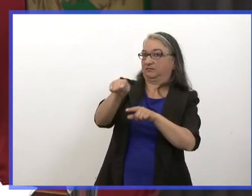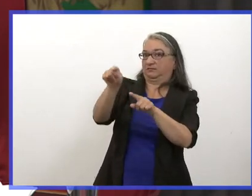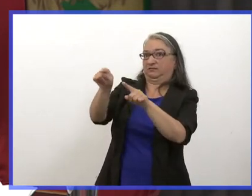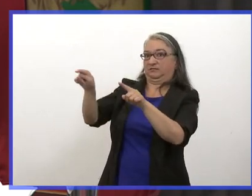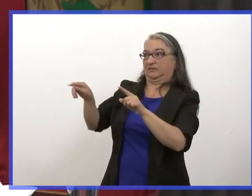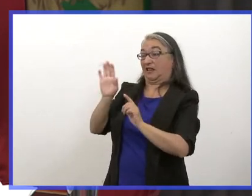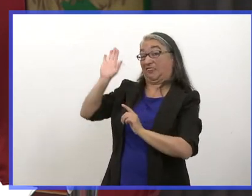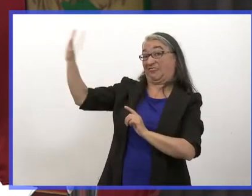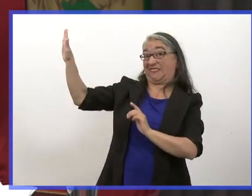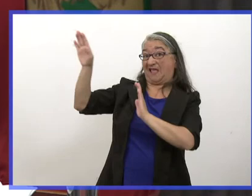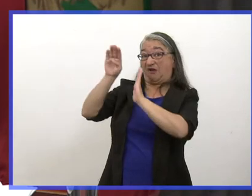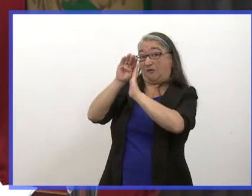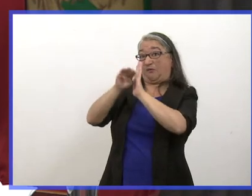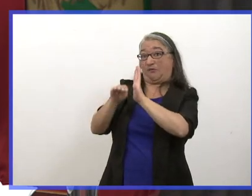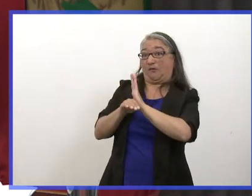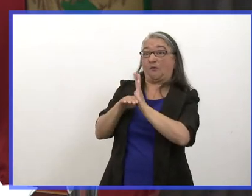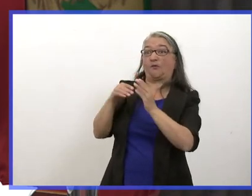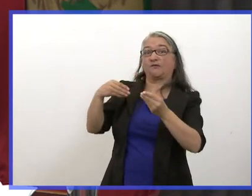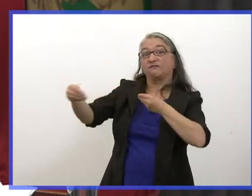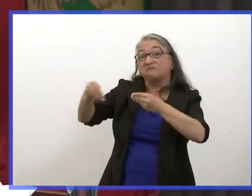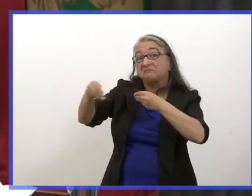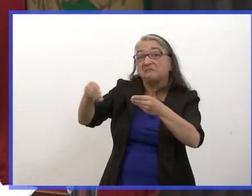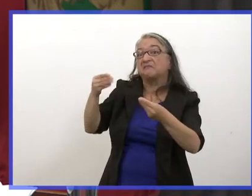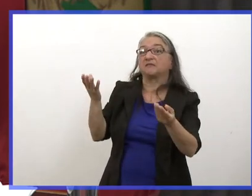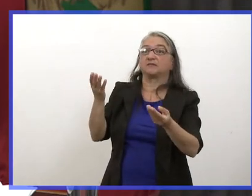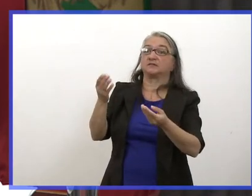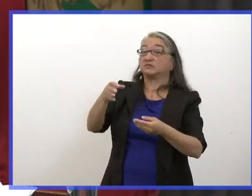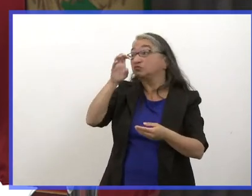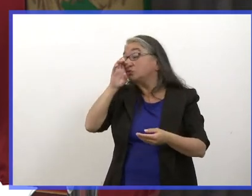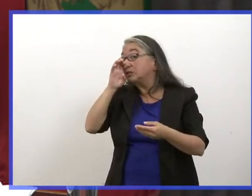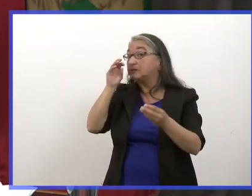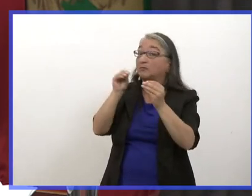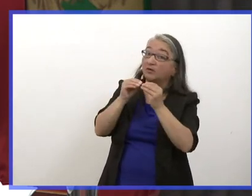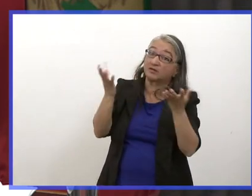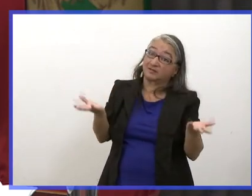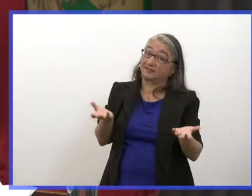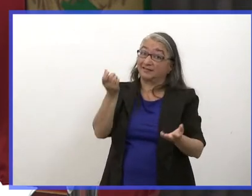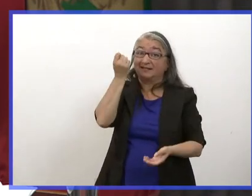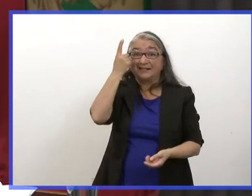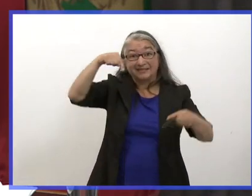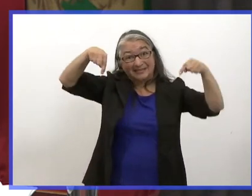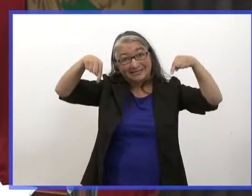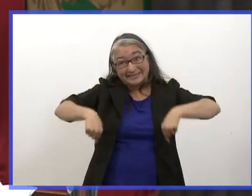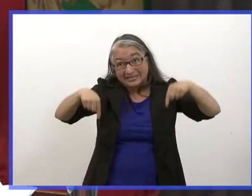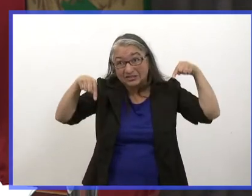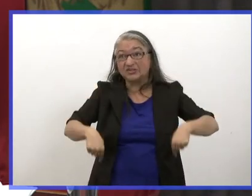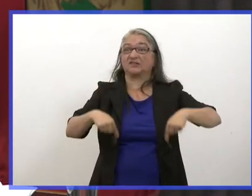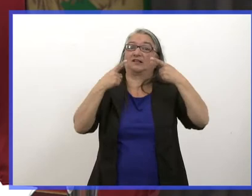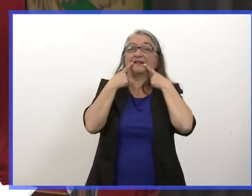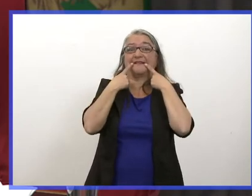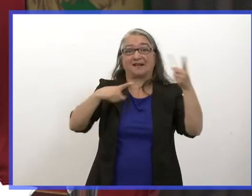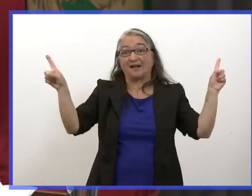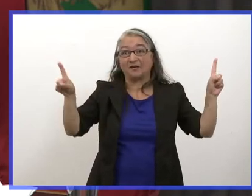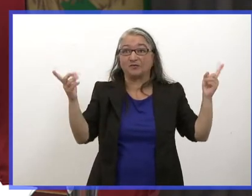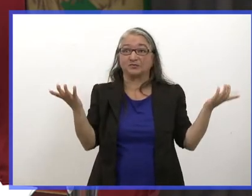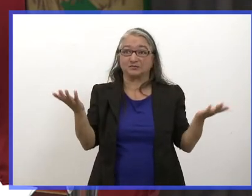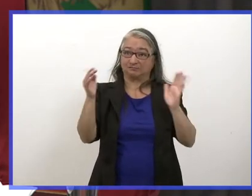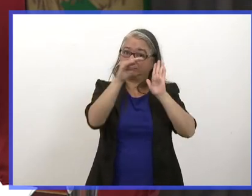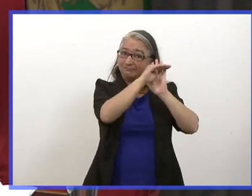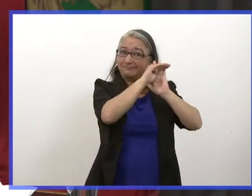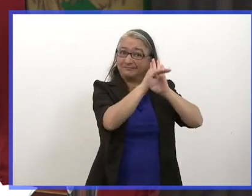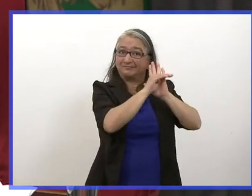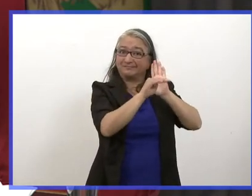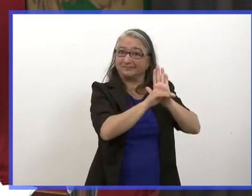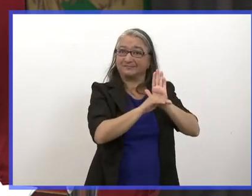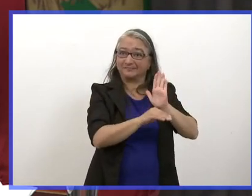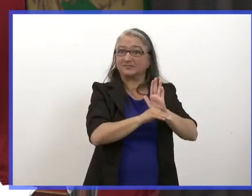All this talk about the rules is important. The health orders are what we're here to announce today. But there's another factor. That's the willingness of people to follow